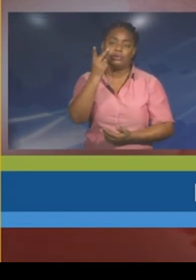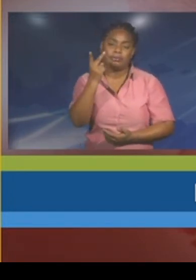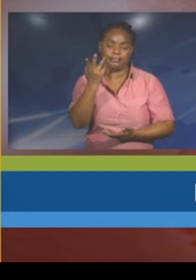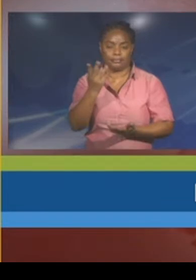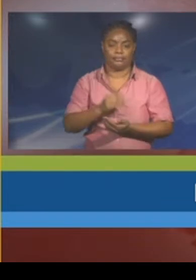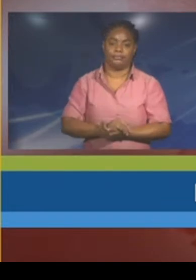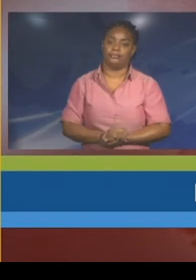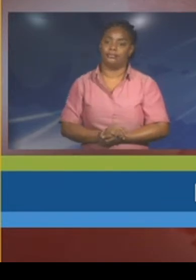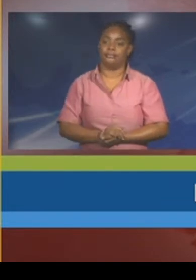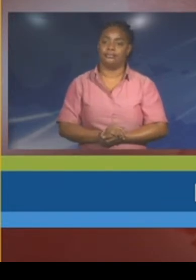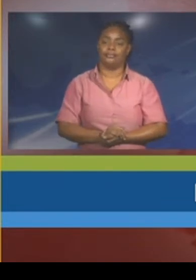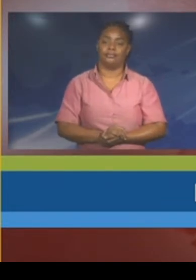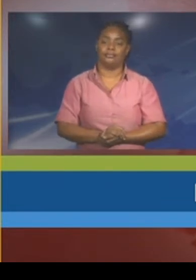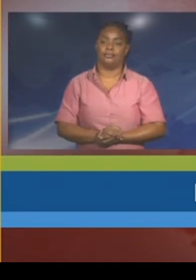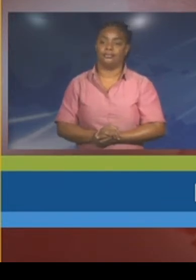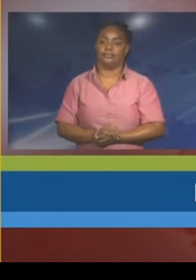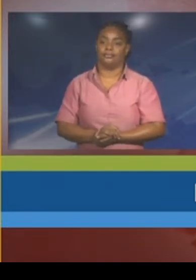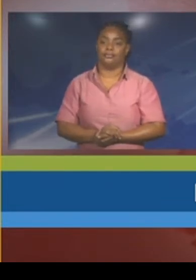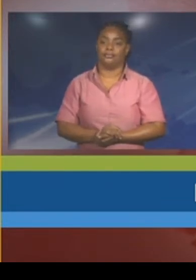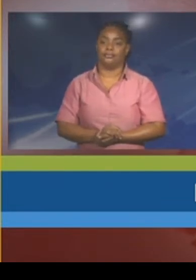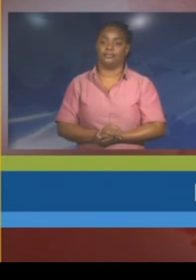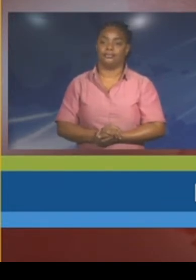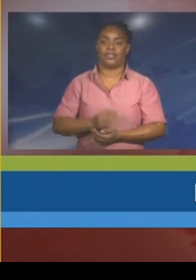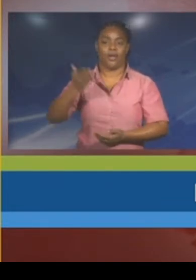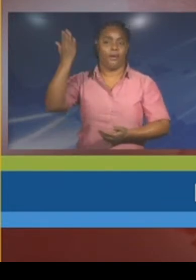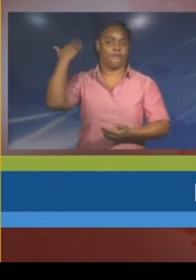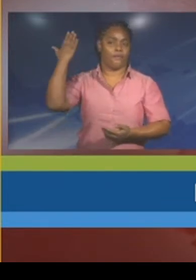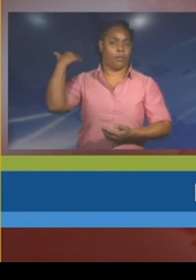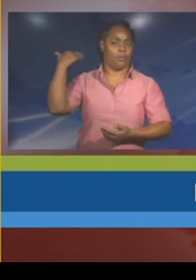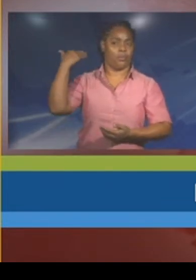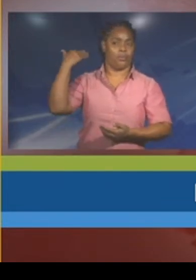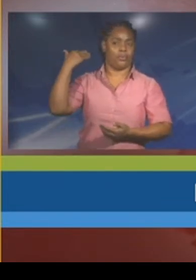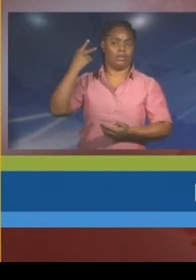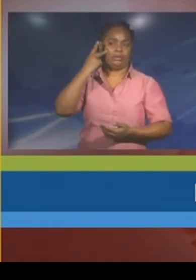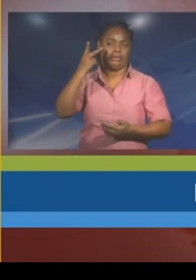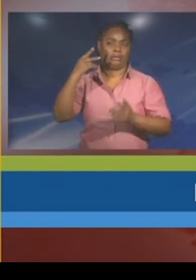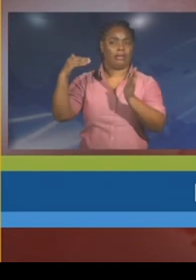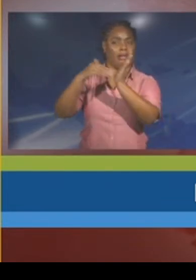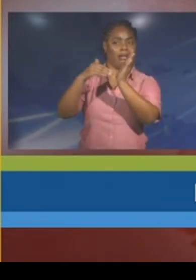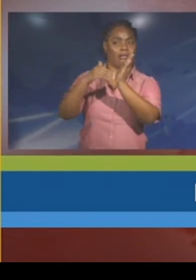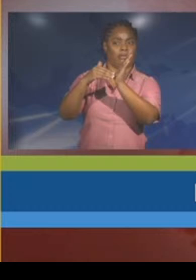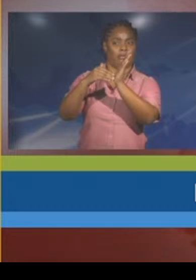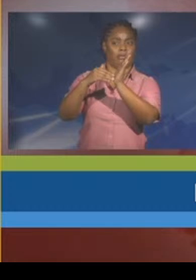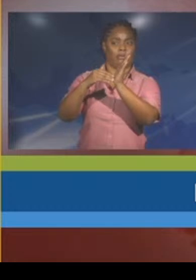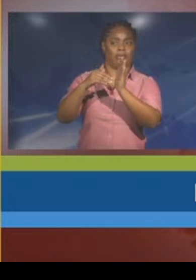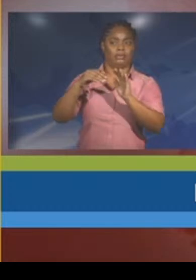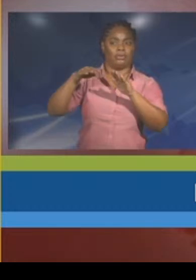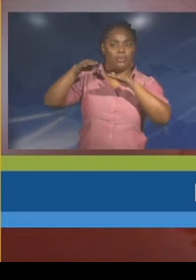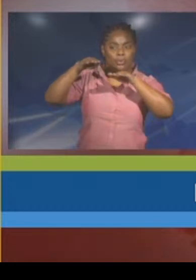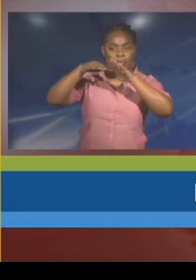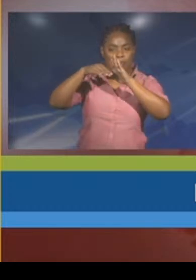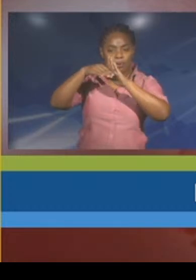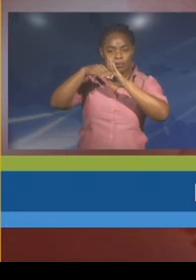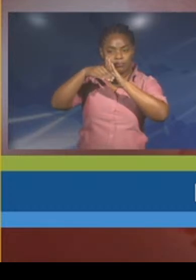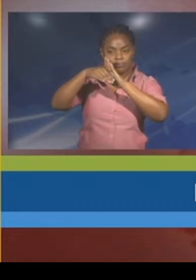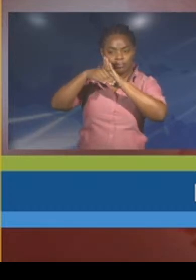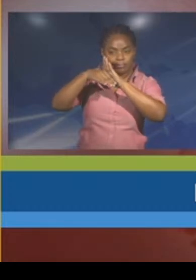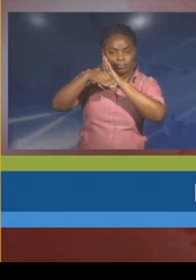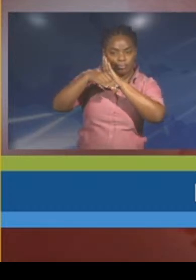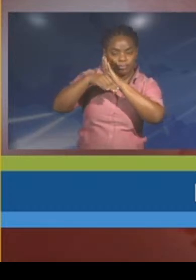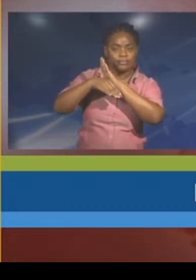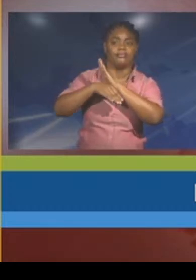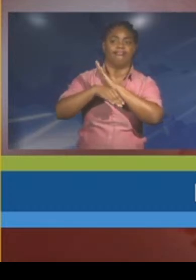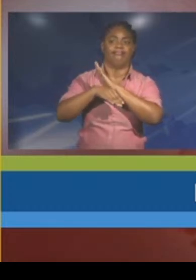graph. And we see the background again giving us that downward trend in that salmon section, that downward trend